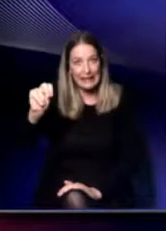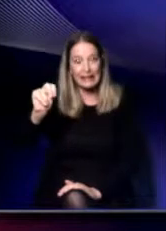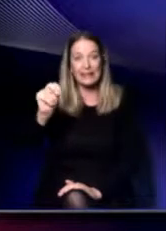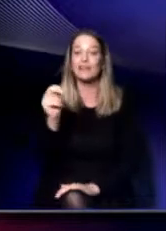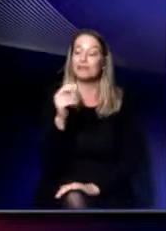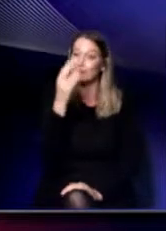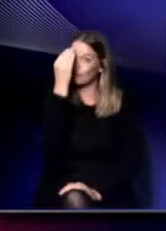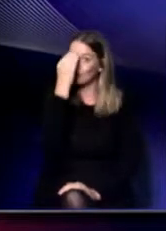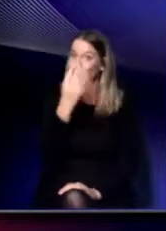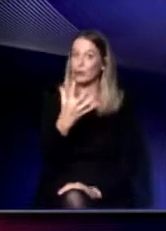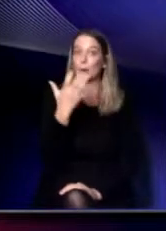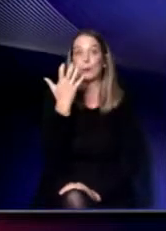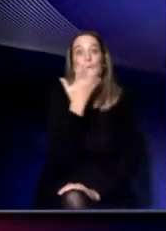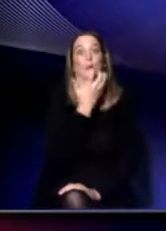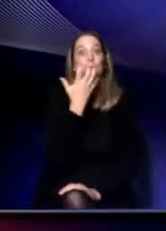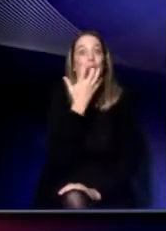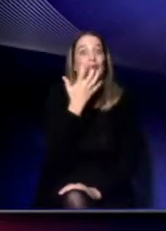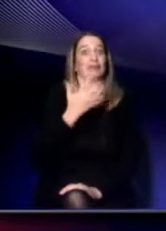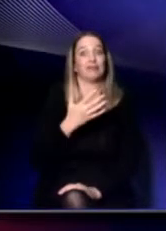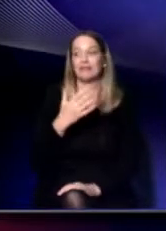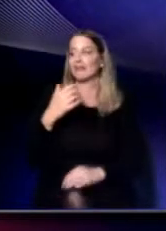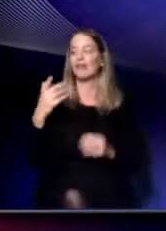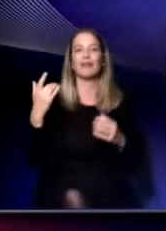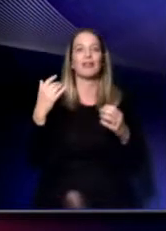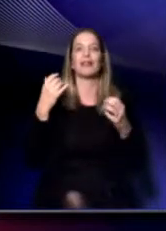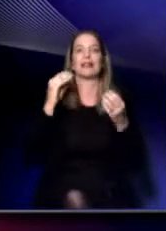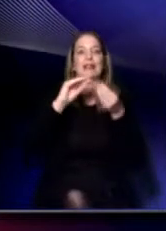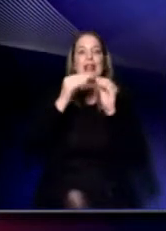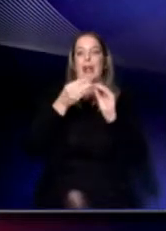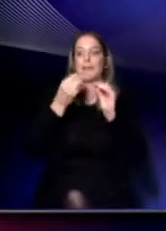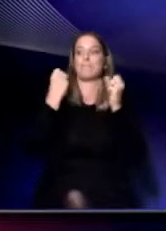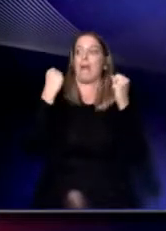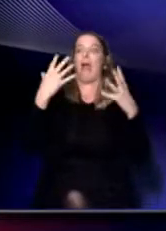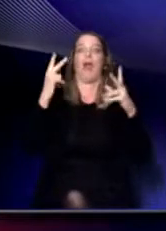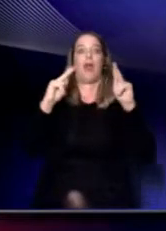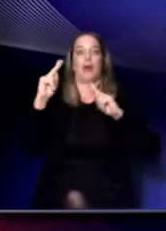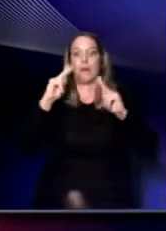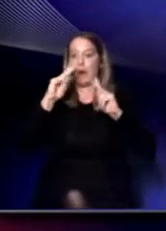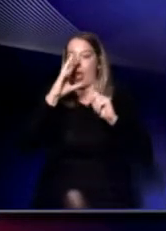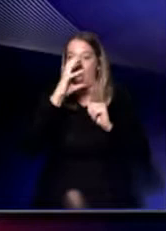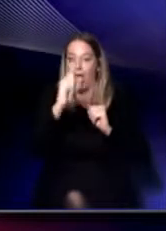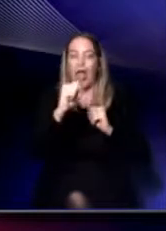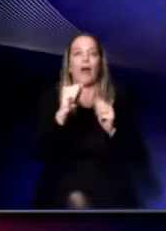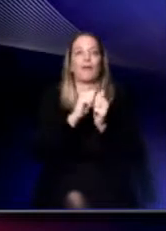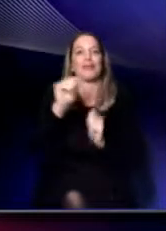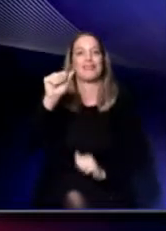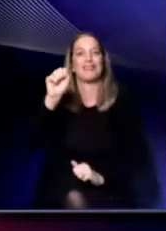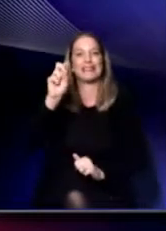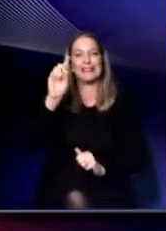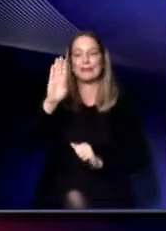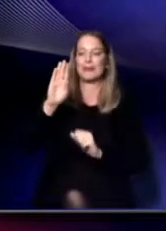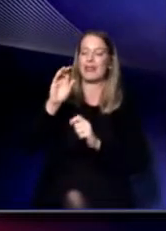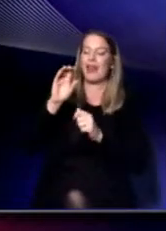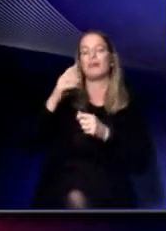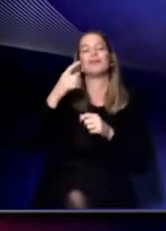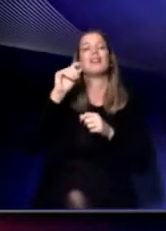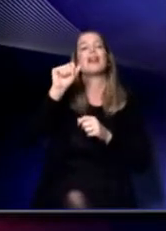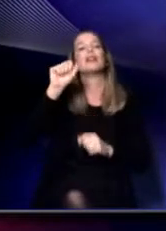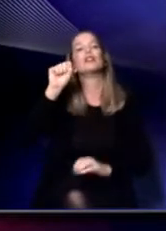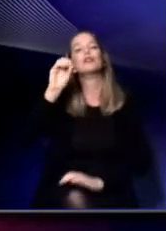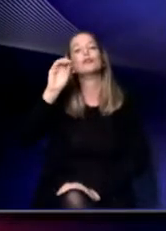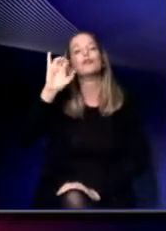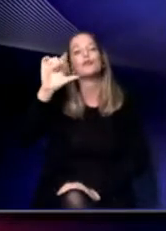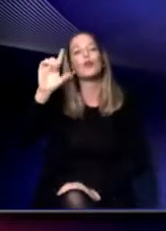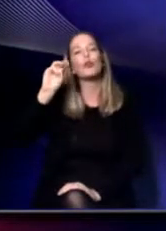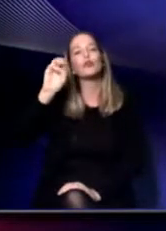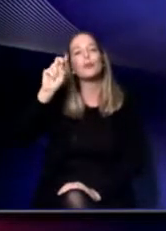enormous this is and how enormous these numbers are, these figures are about the same number of positive impressions that were generated